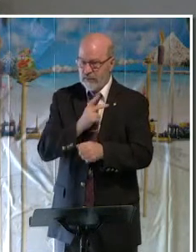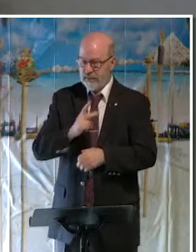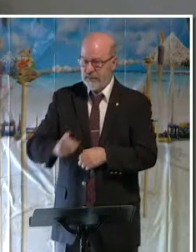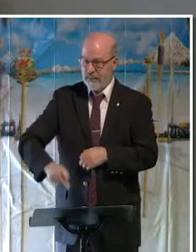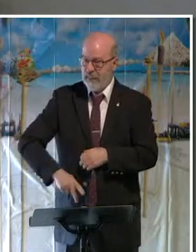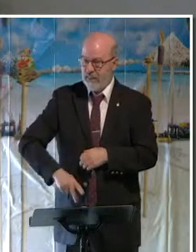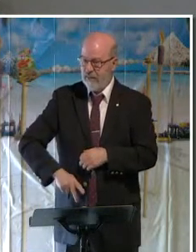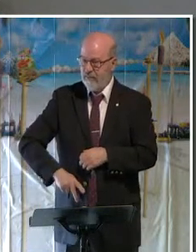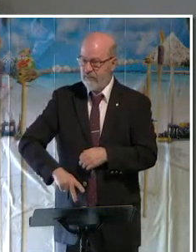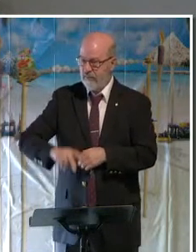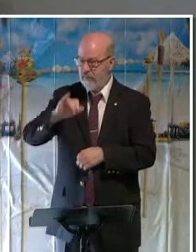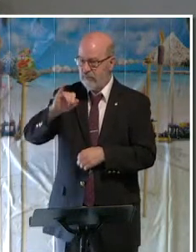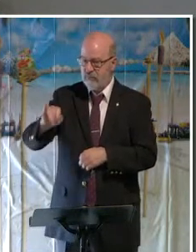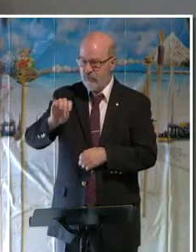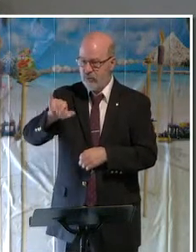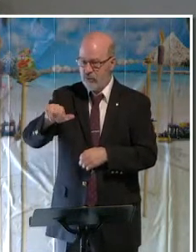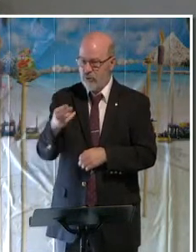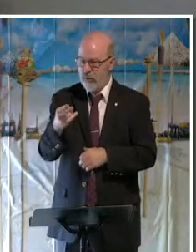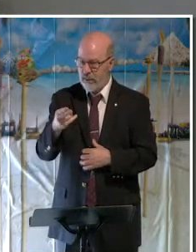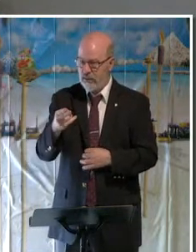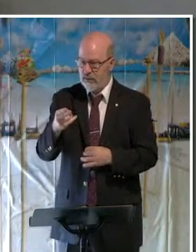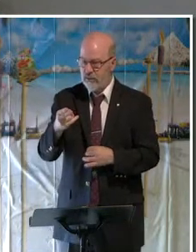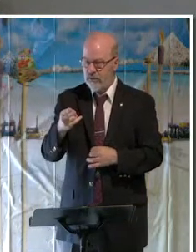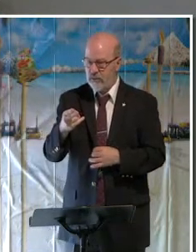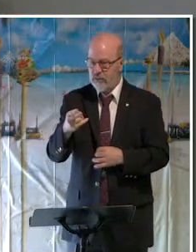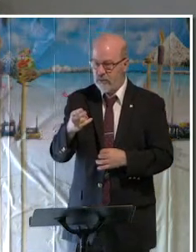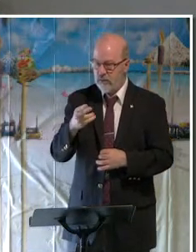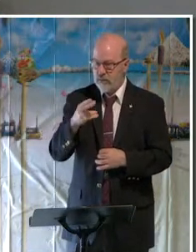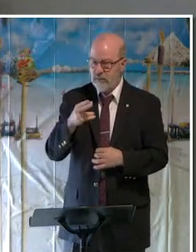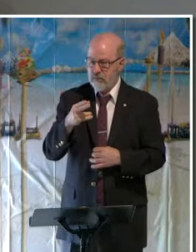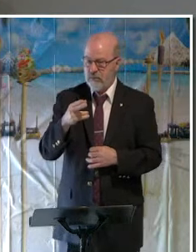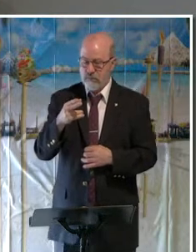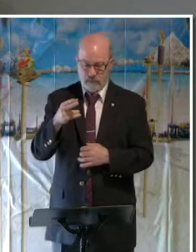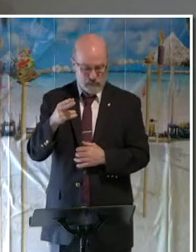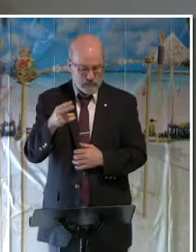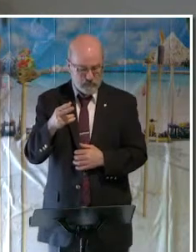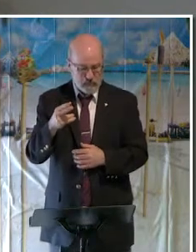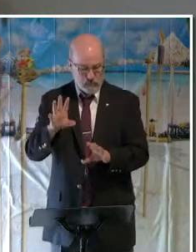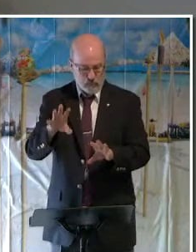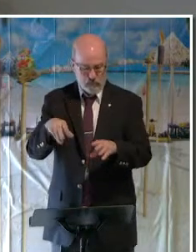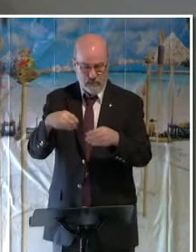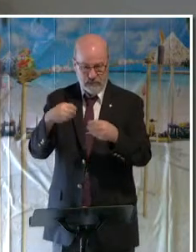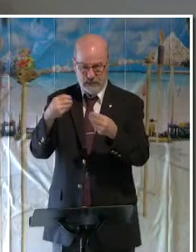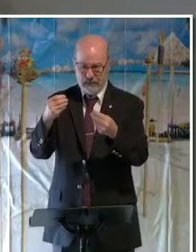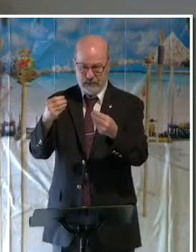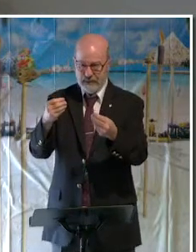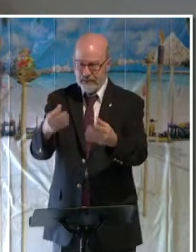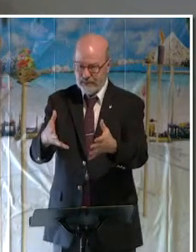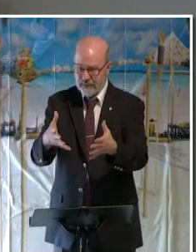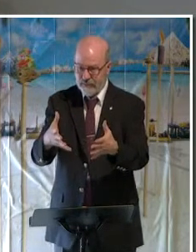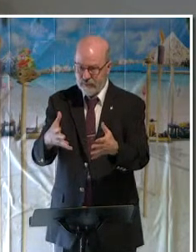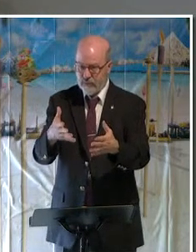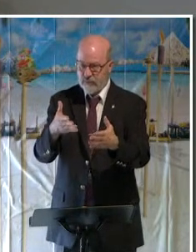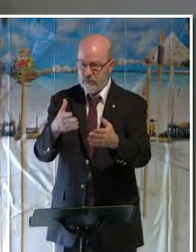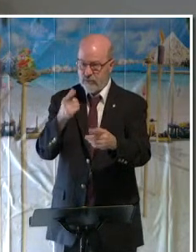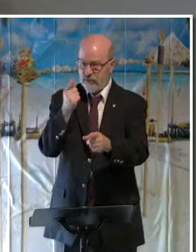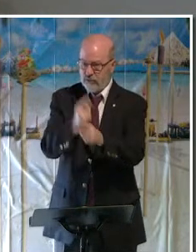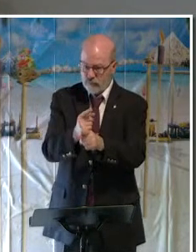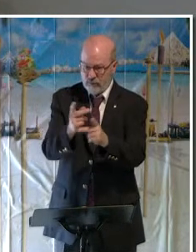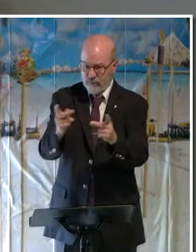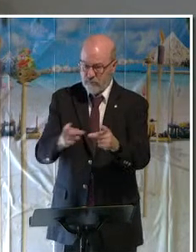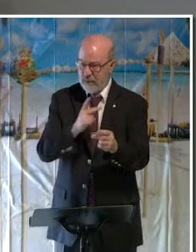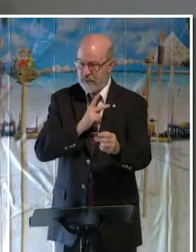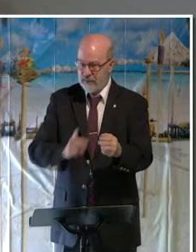king Joash was given his rightful place as